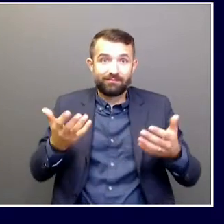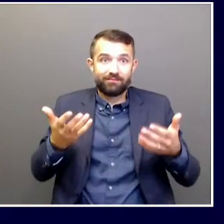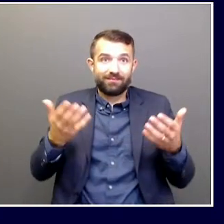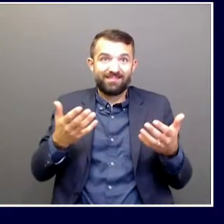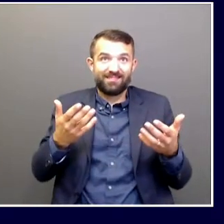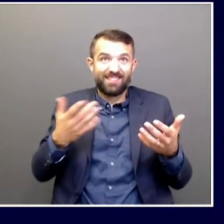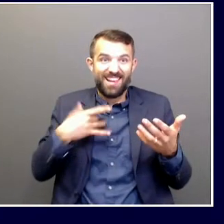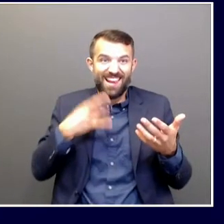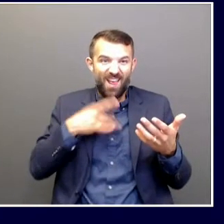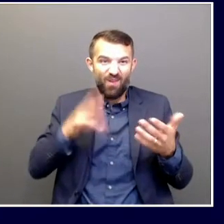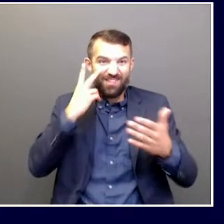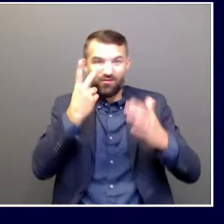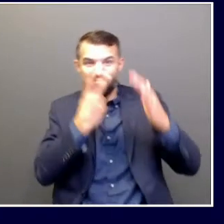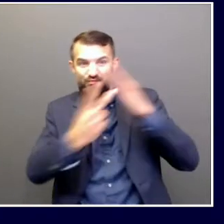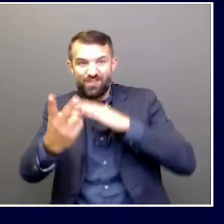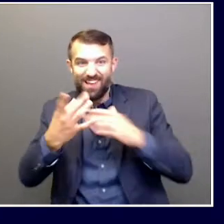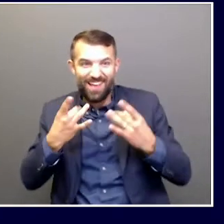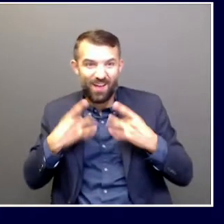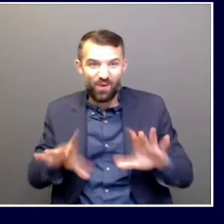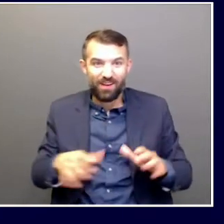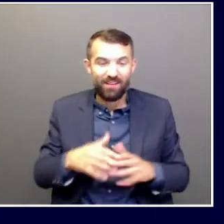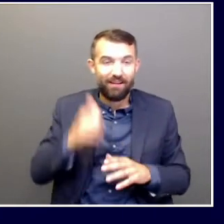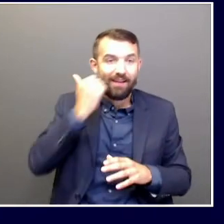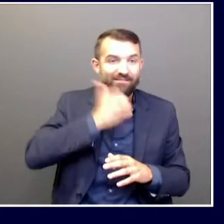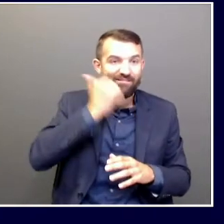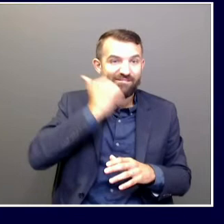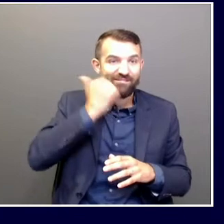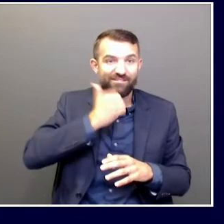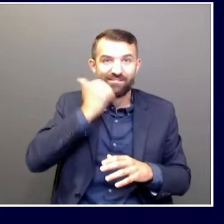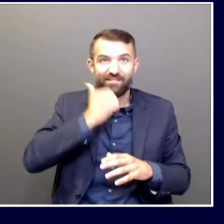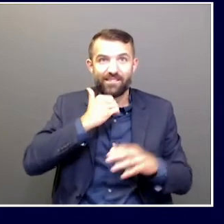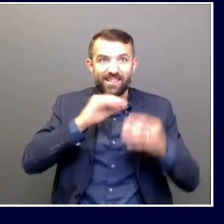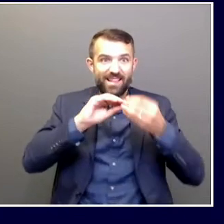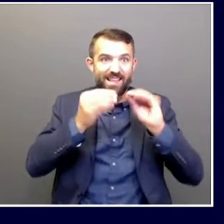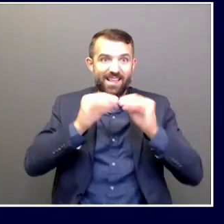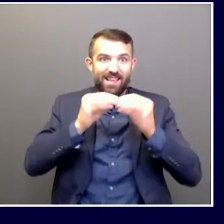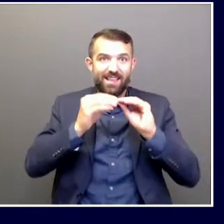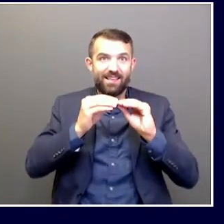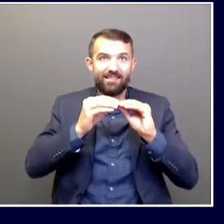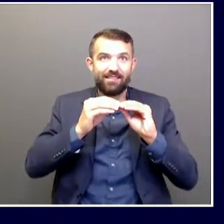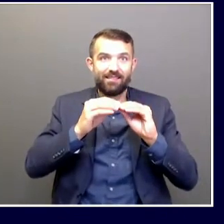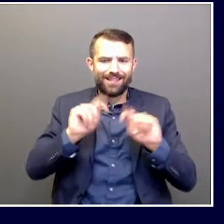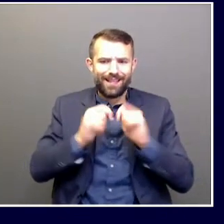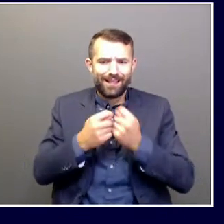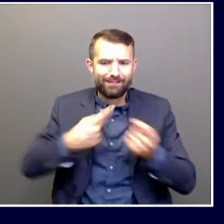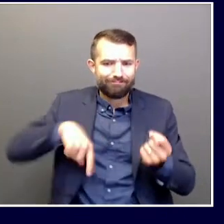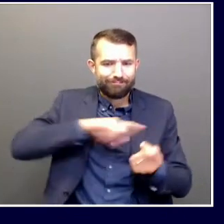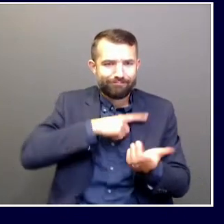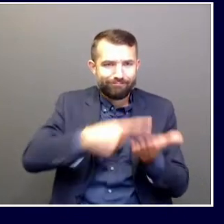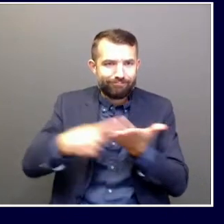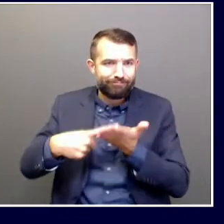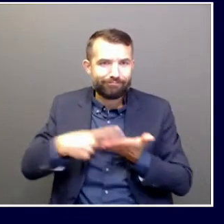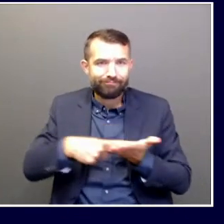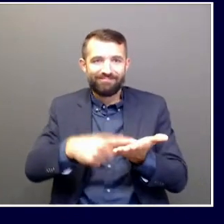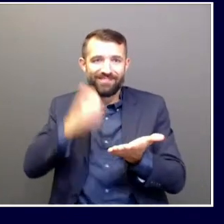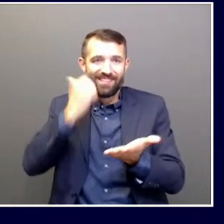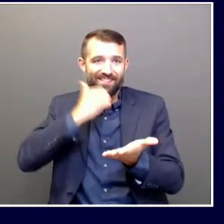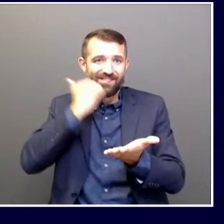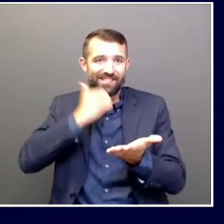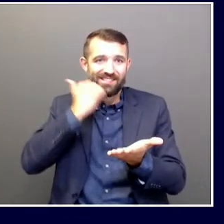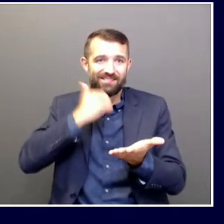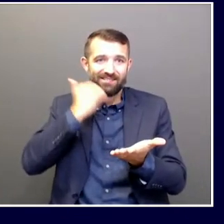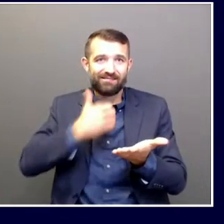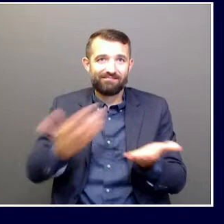at the numbers on a daily basis and talk with our teams every single day, what's at stake with the